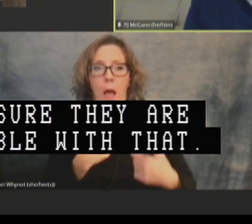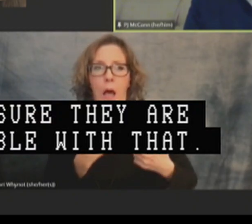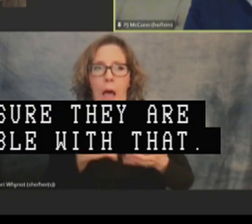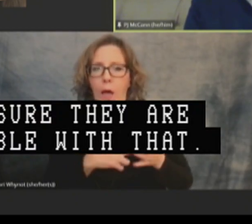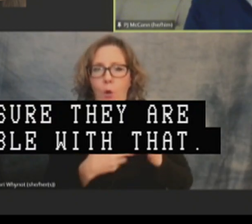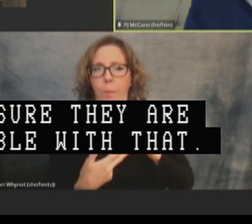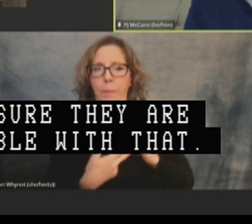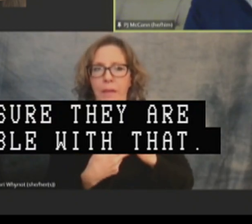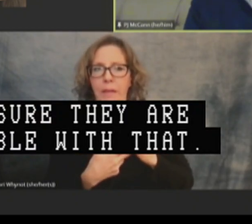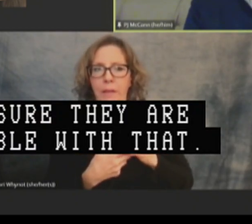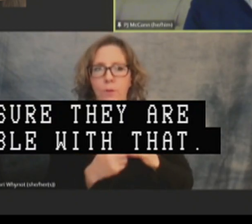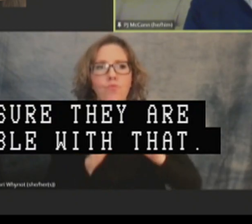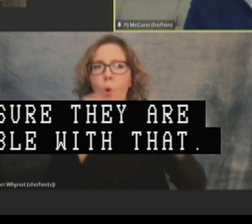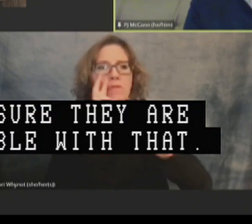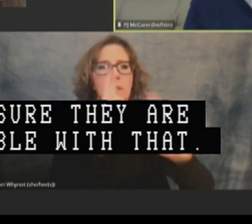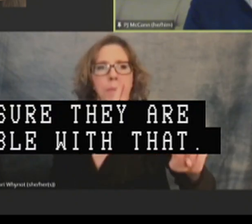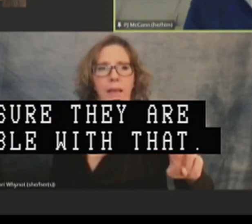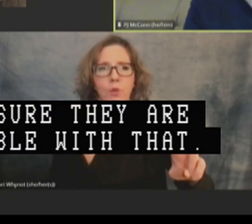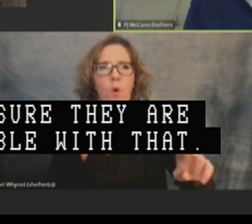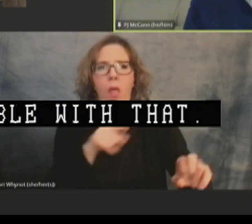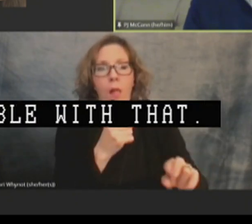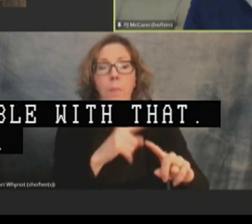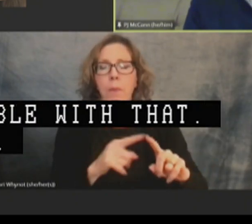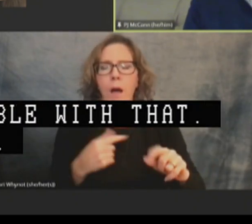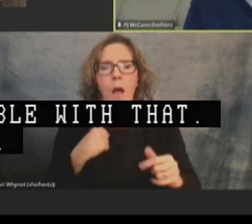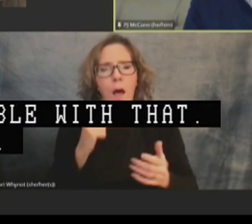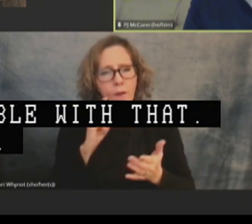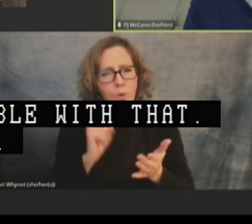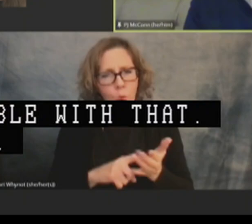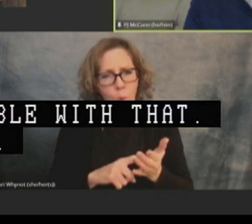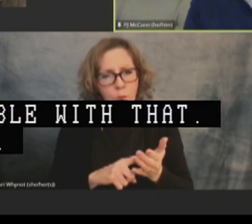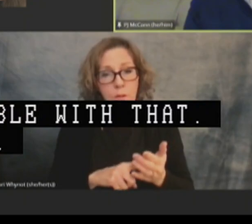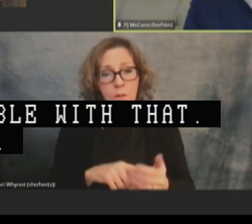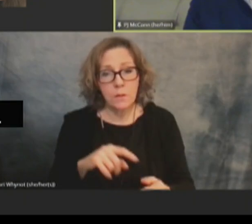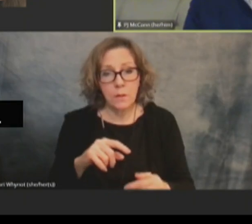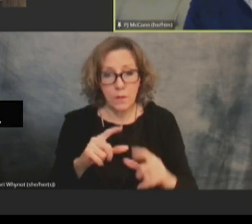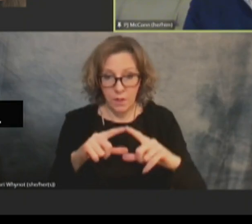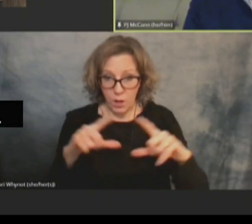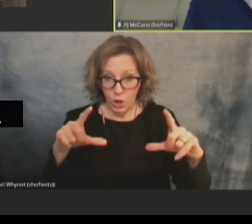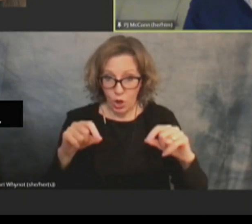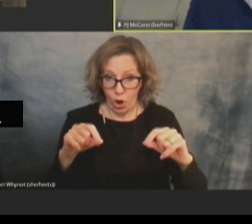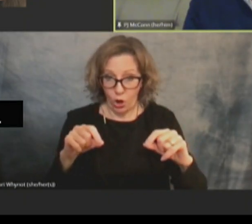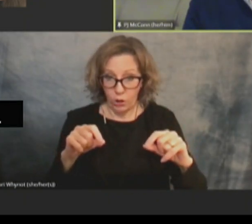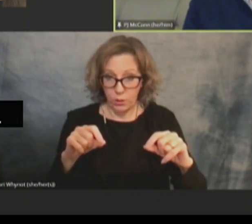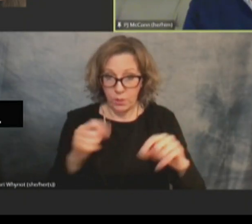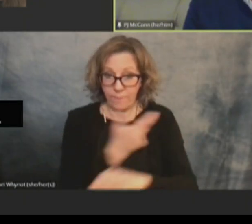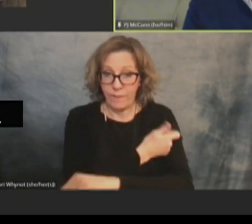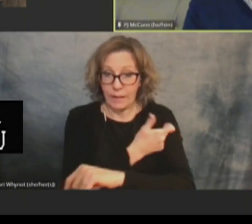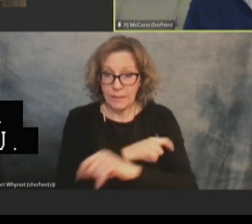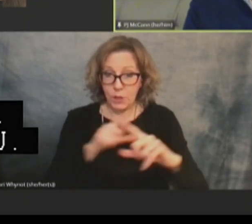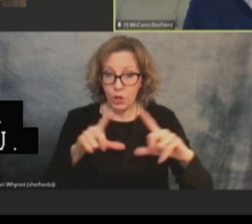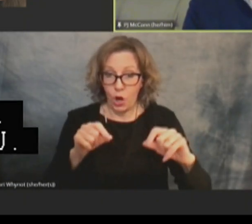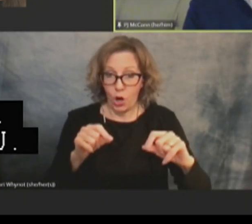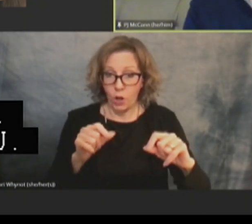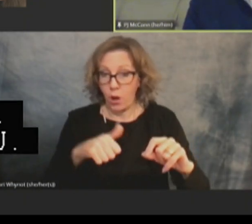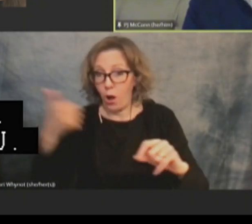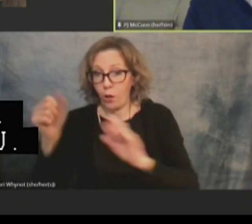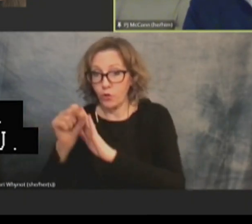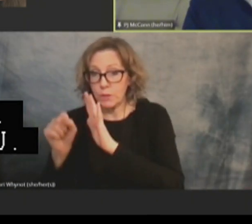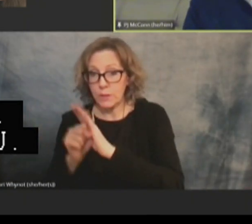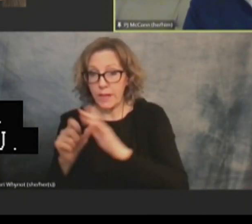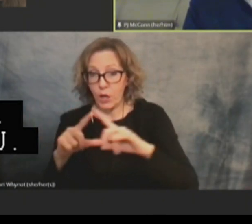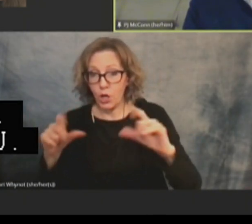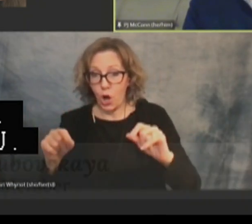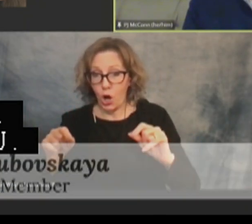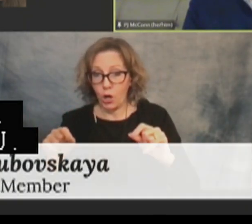been, I've noticed there has been the vaccine card that people get from out of state. They look different. I can't show